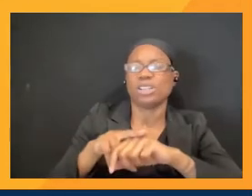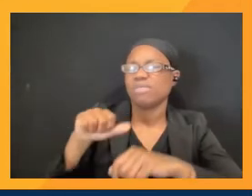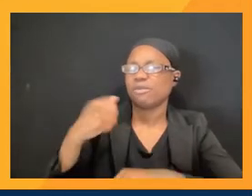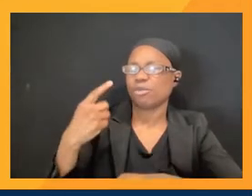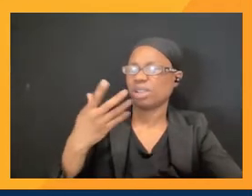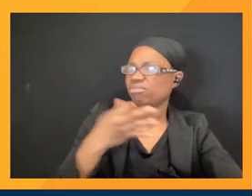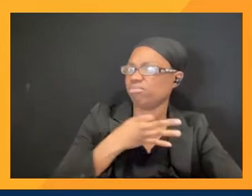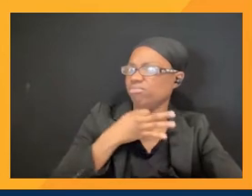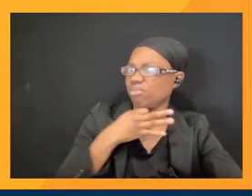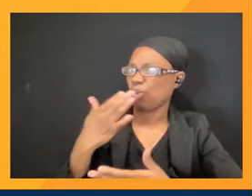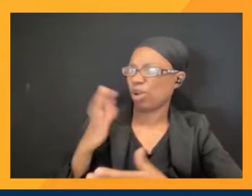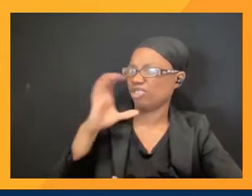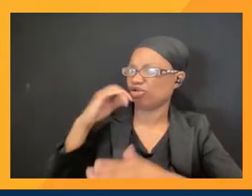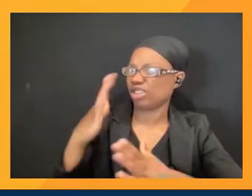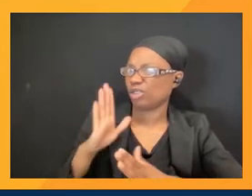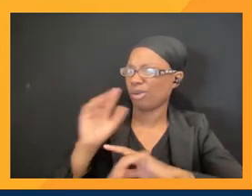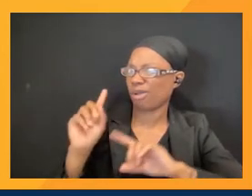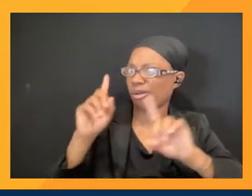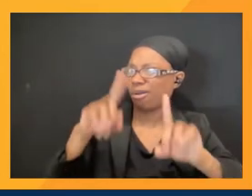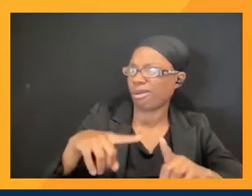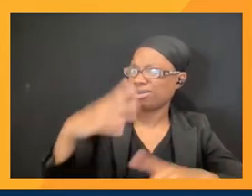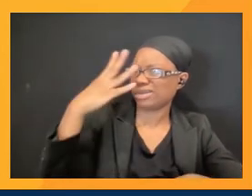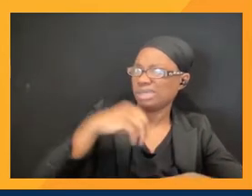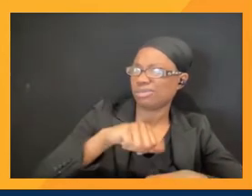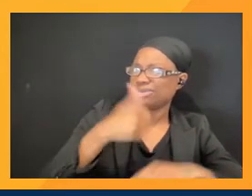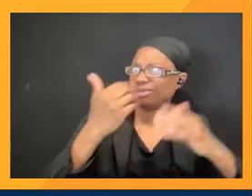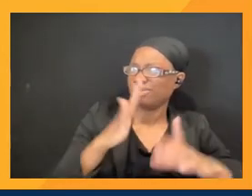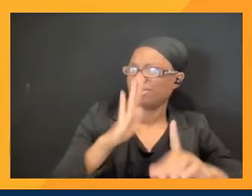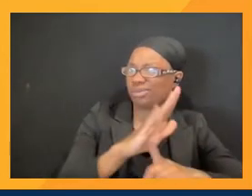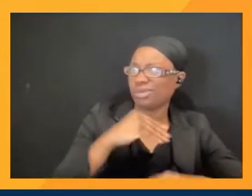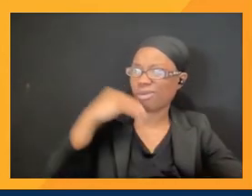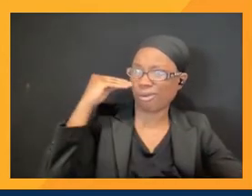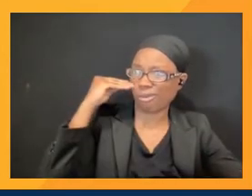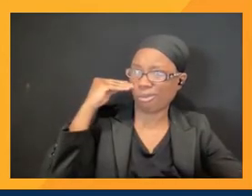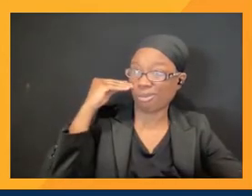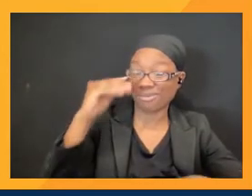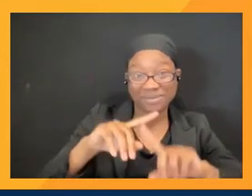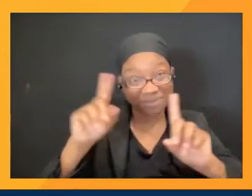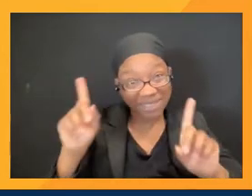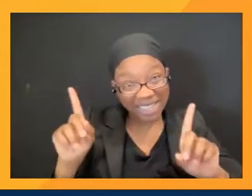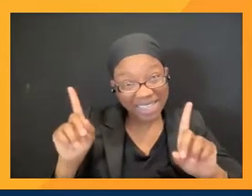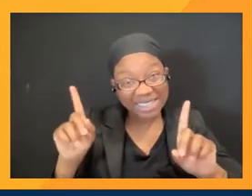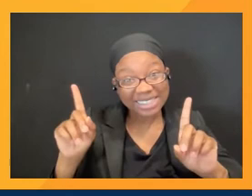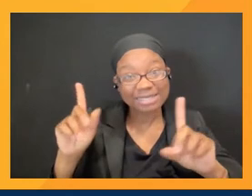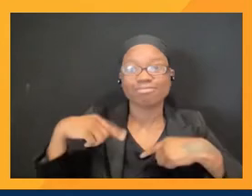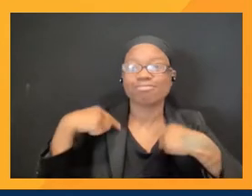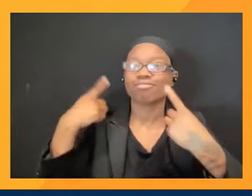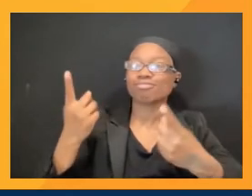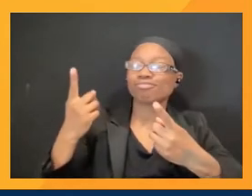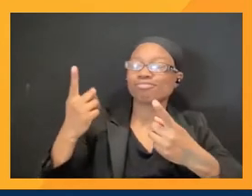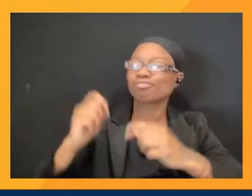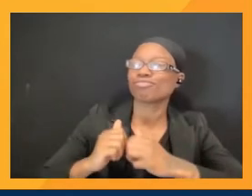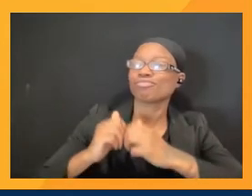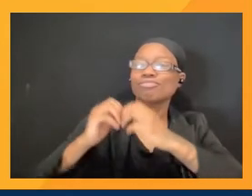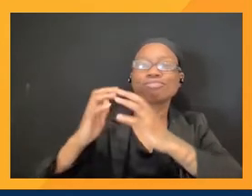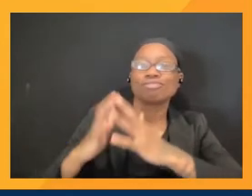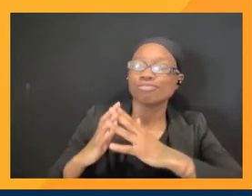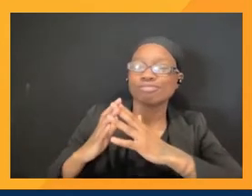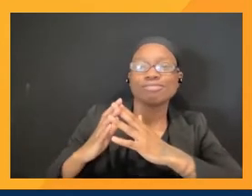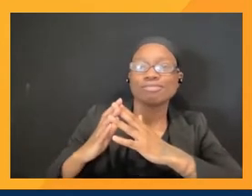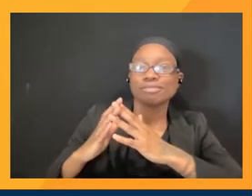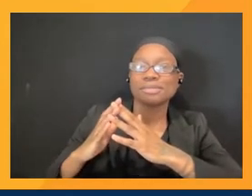families. So you all work in the business world, and businesses affected by the pandemic are extensions of the people affected by it. As we